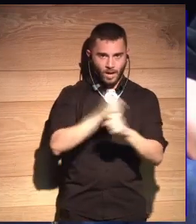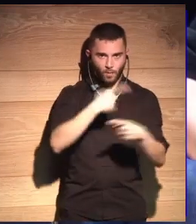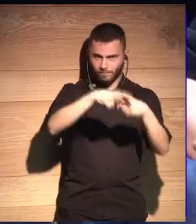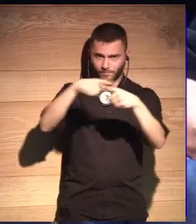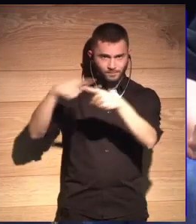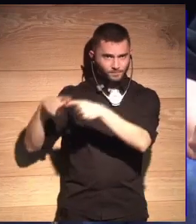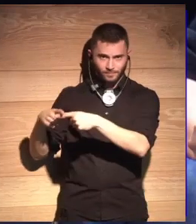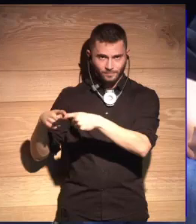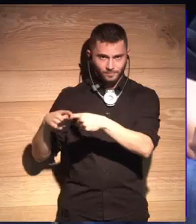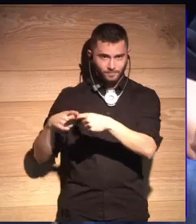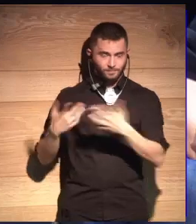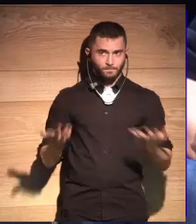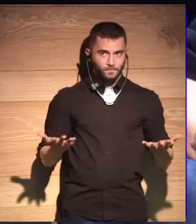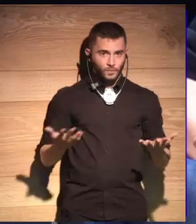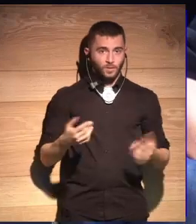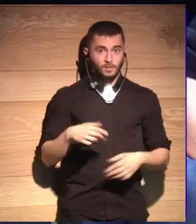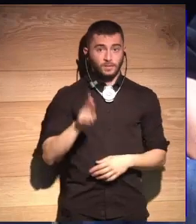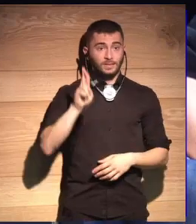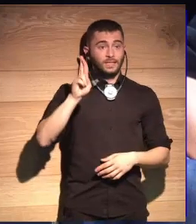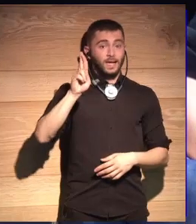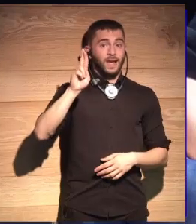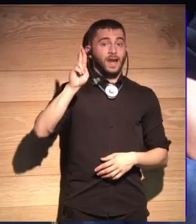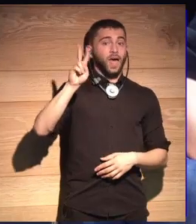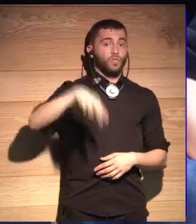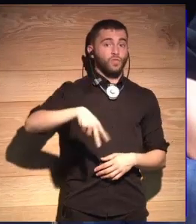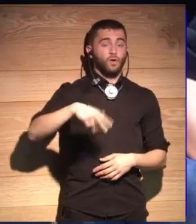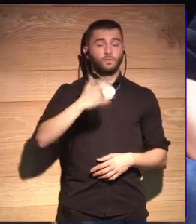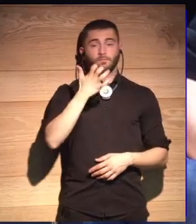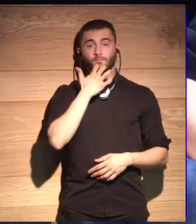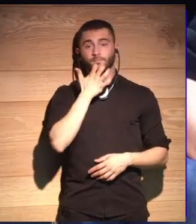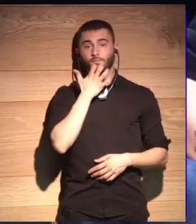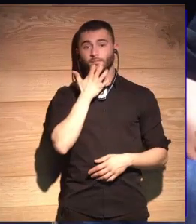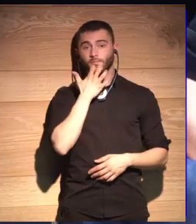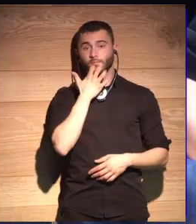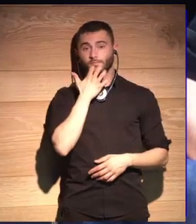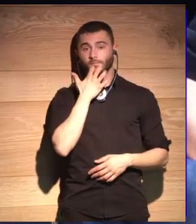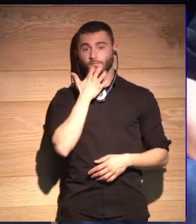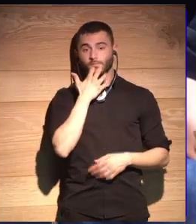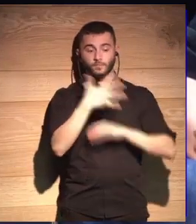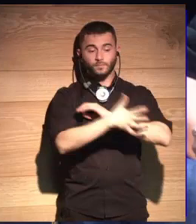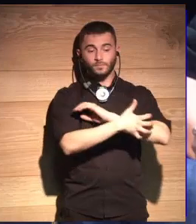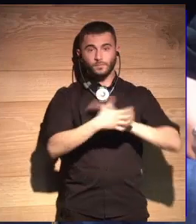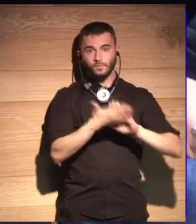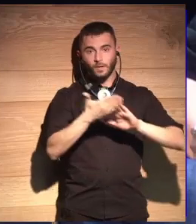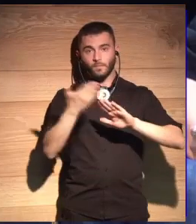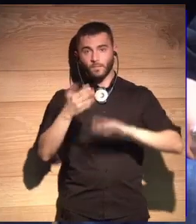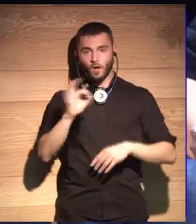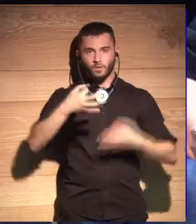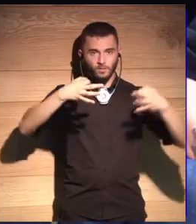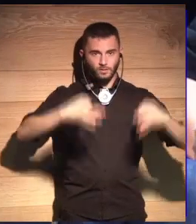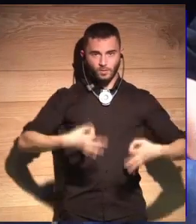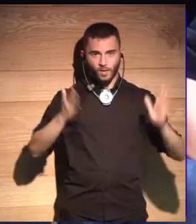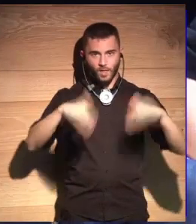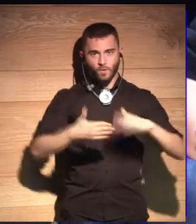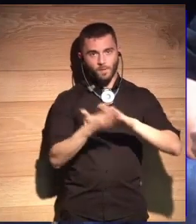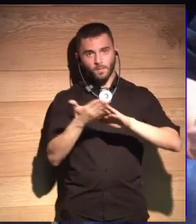think you're right that this drift towards precarity and towards insecurity has clearly shifted, particularly